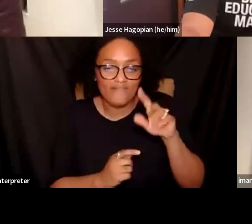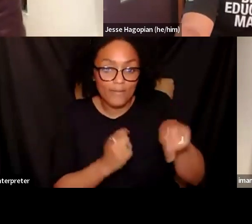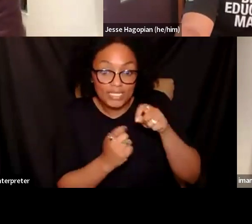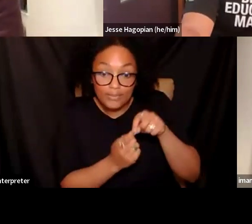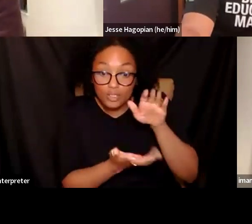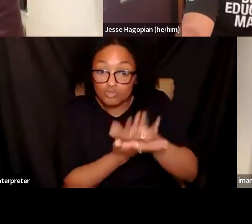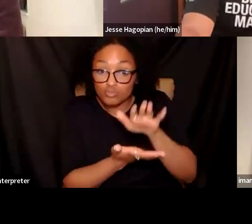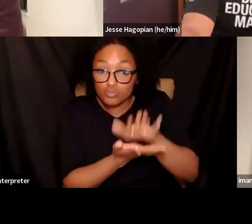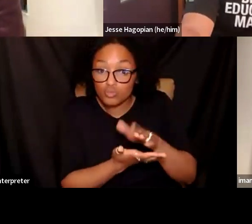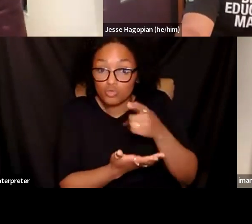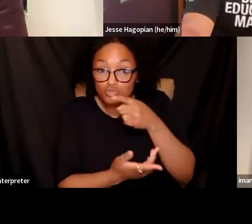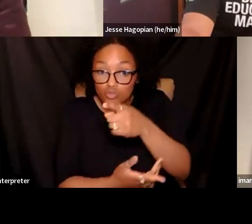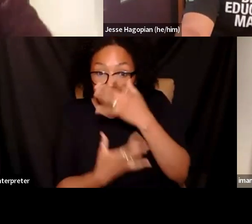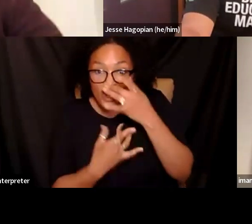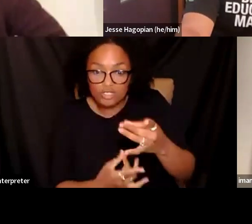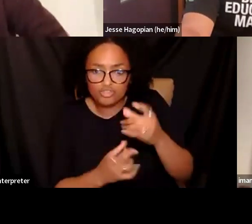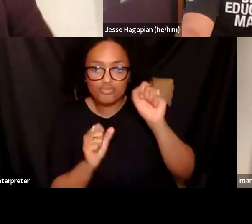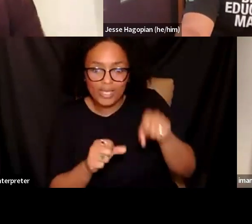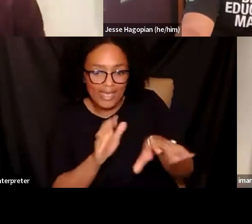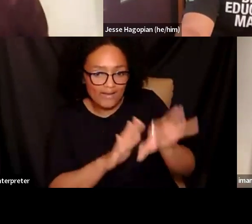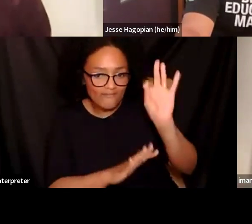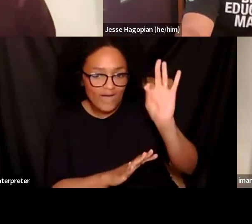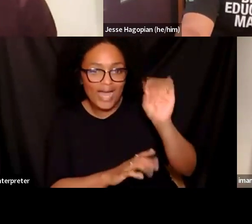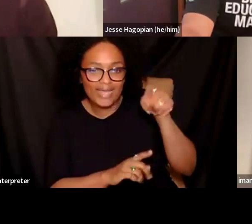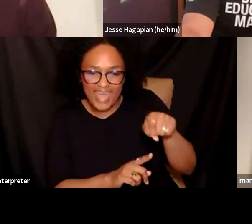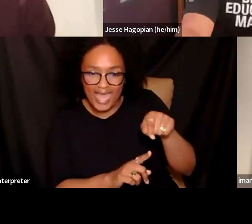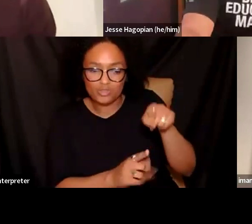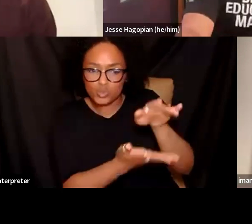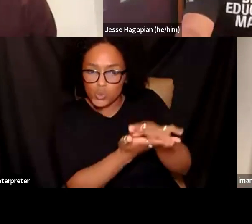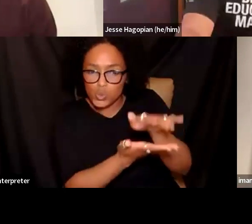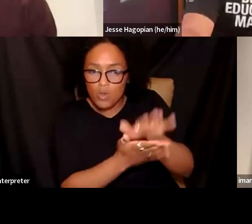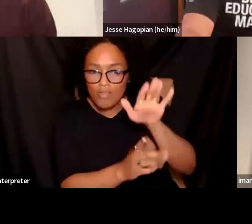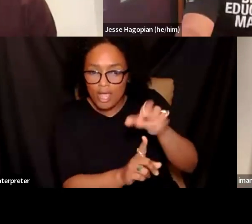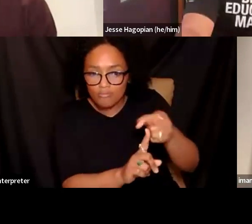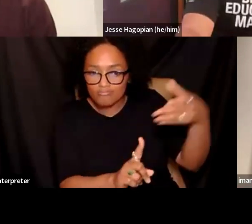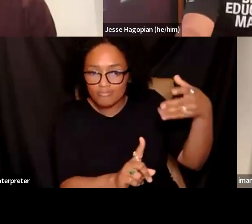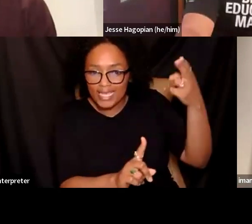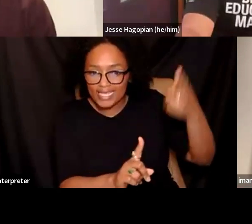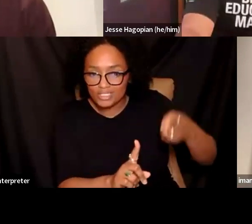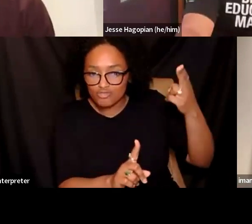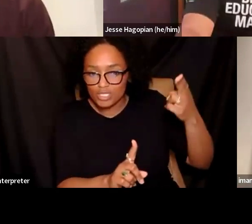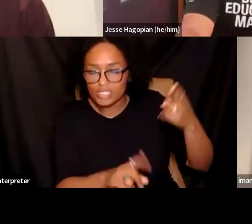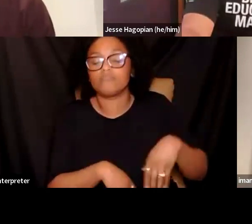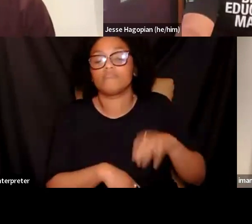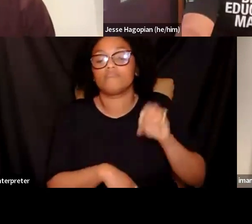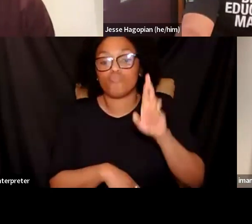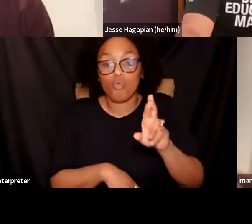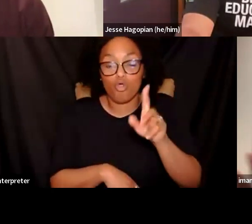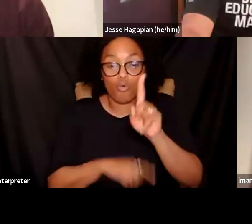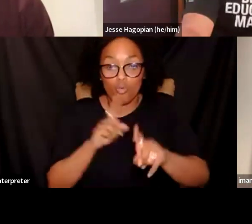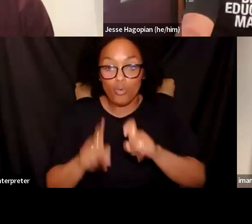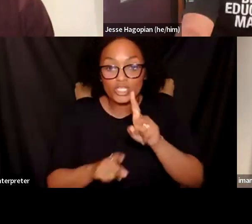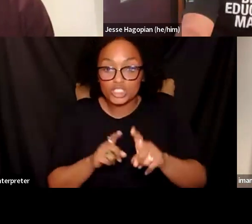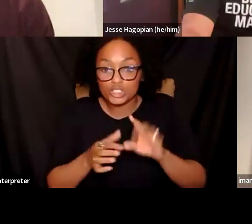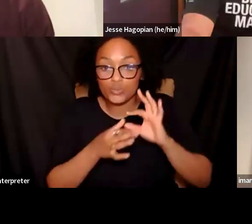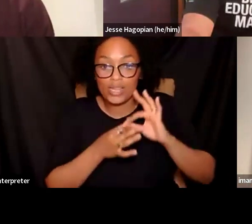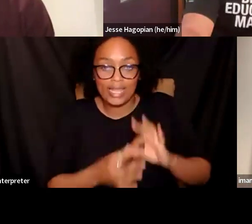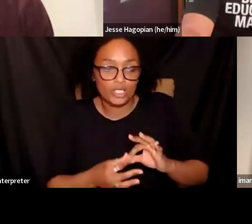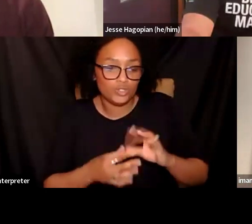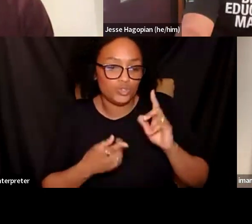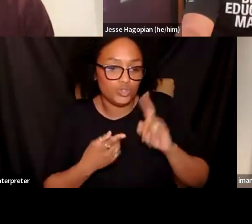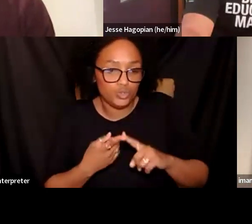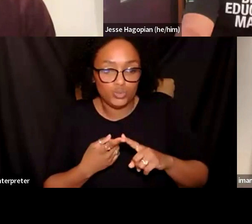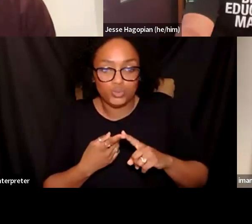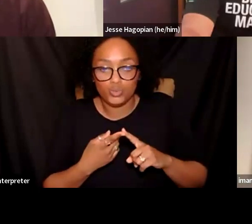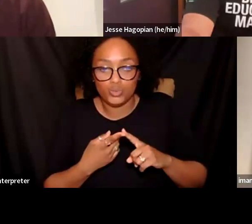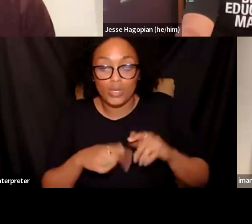you can search that particular school. You can look in a particular location. You can look for questions on you can say, well, what happened? You can look